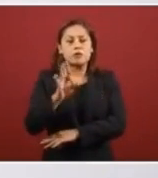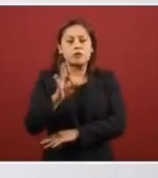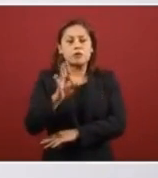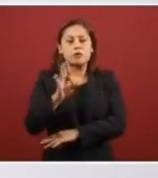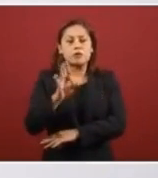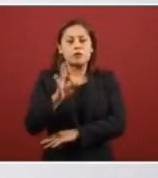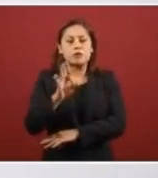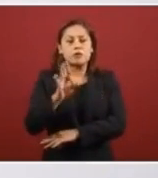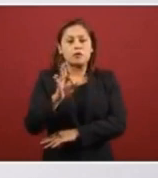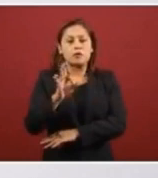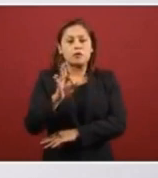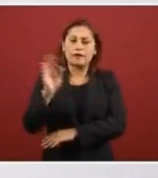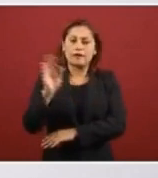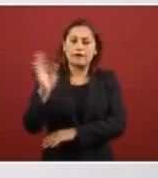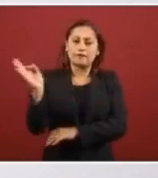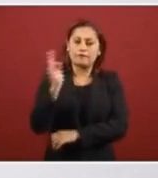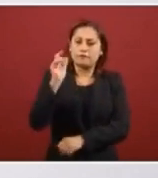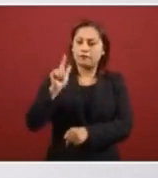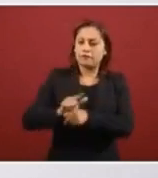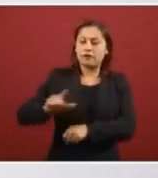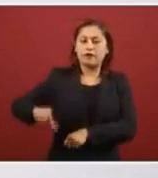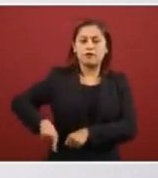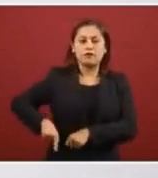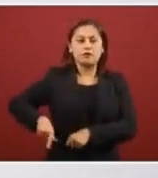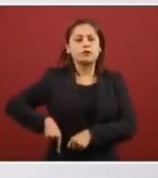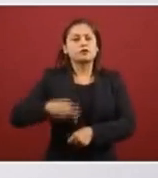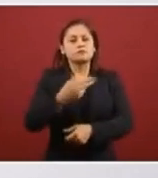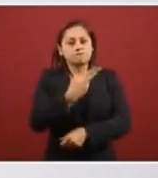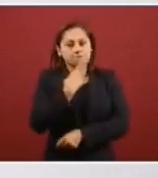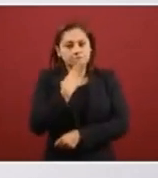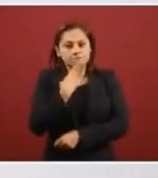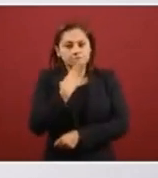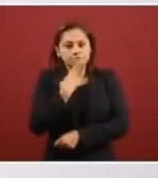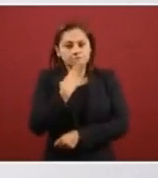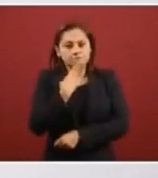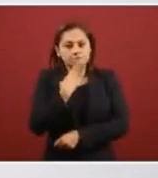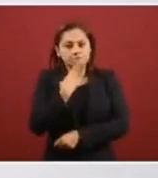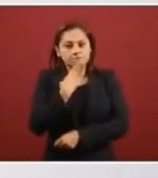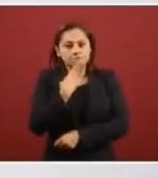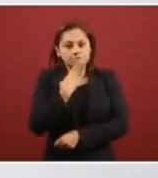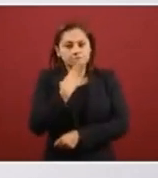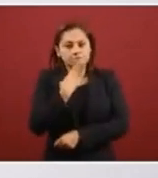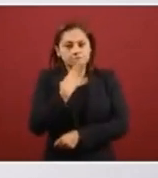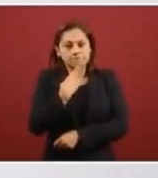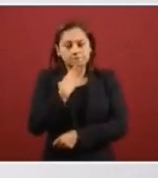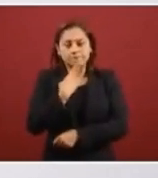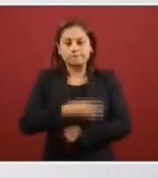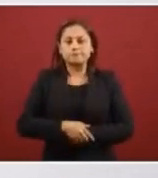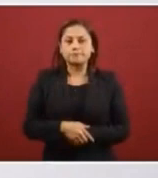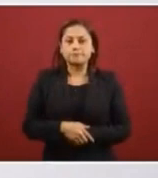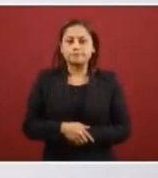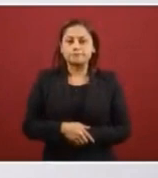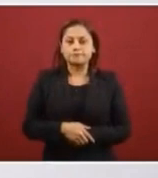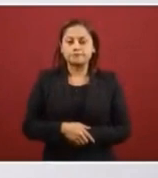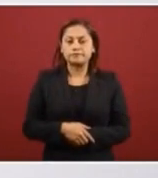to the federal government and at the same time